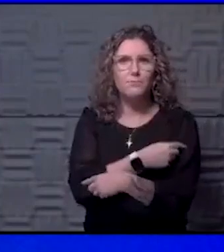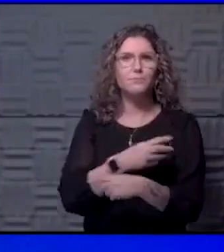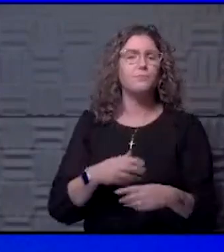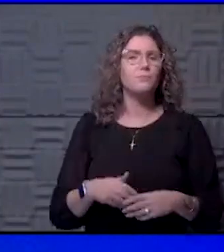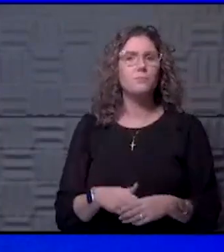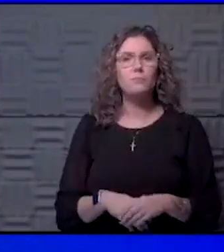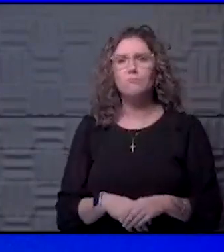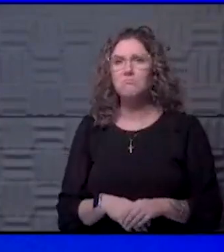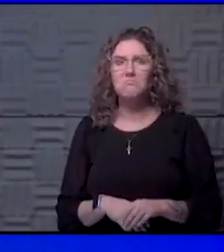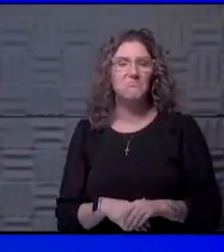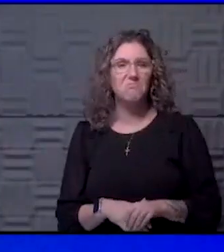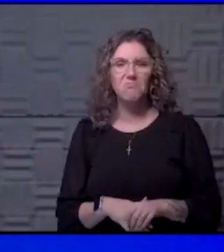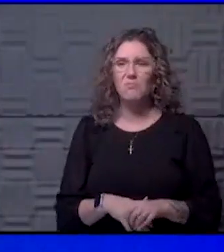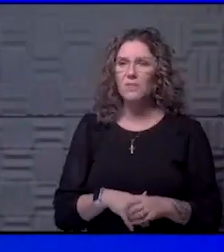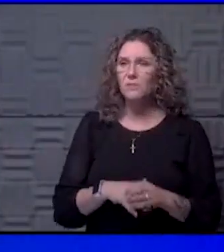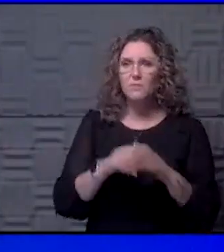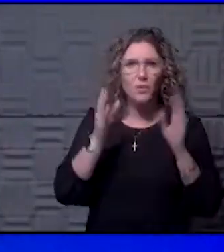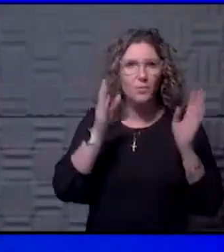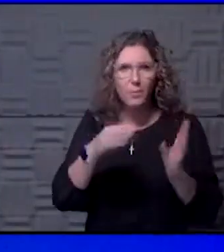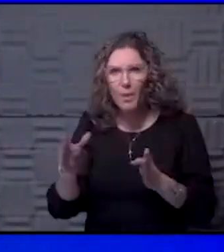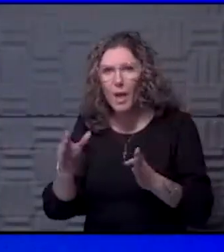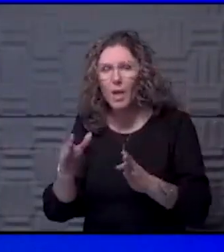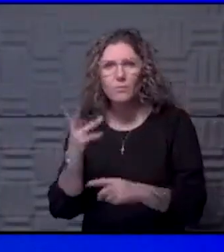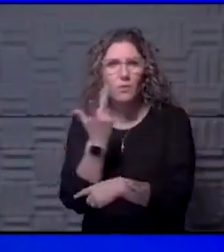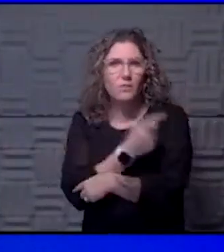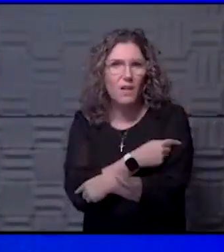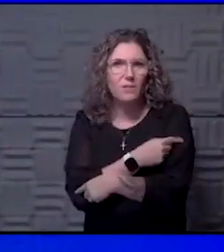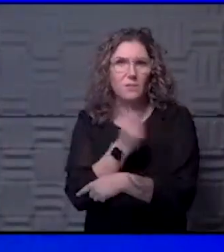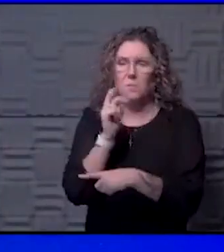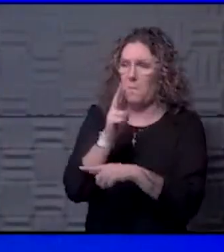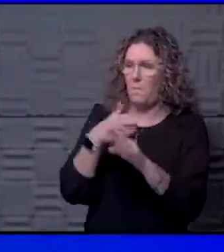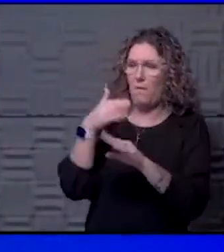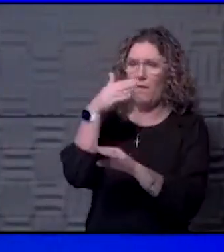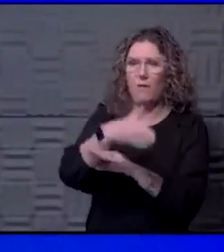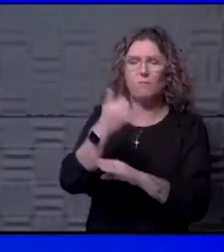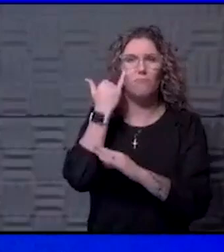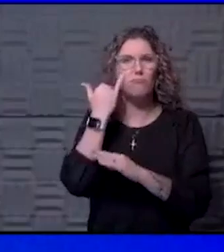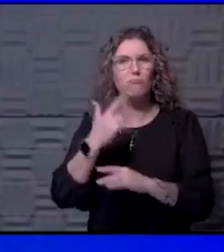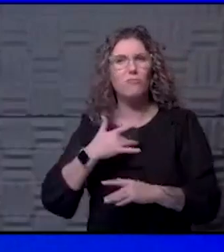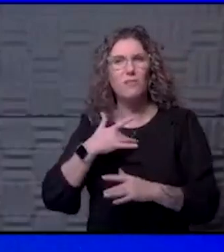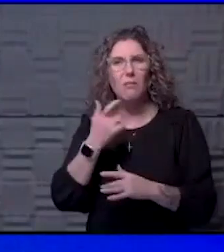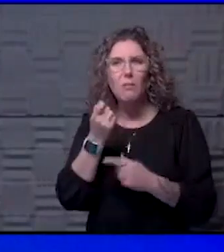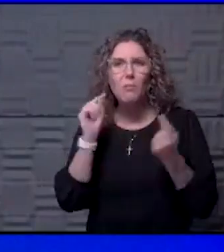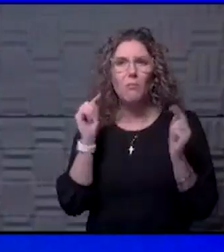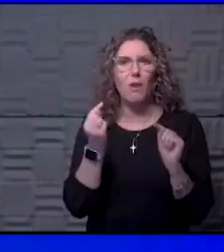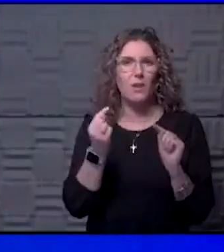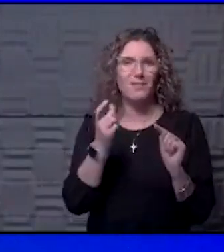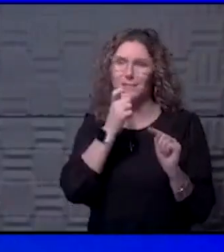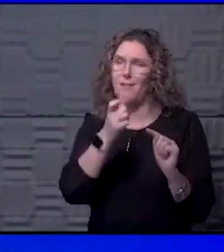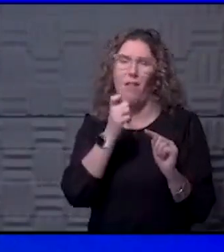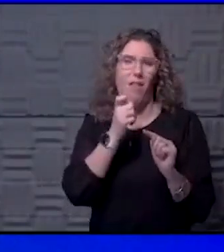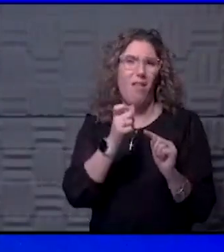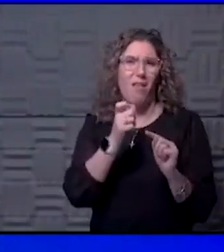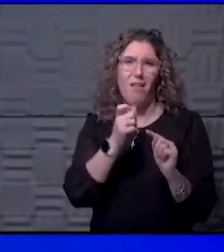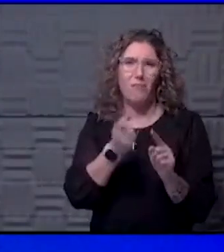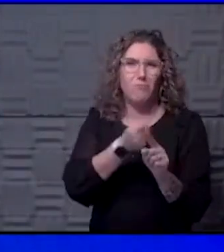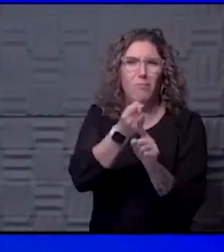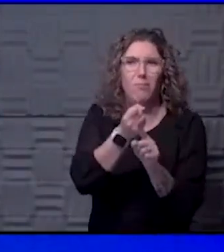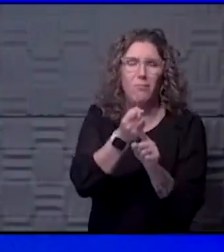vaccination to get prepared for the vaccination, nor after if you are feeling a little bit of pain, I don't think that's going to have a